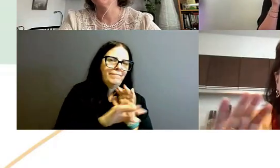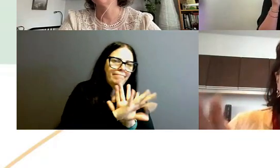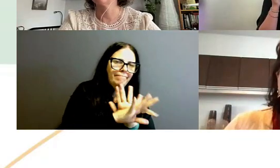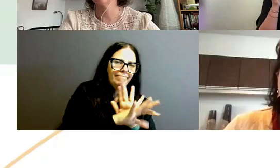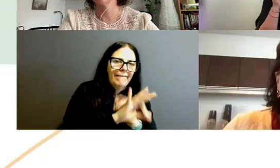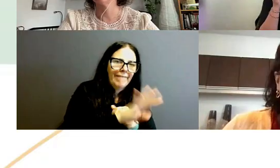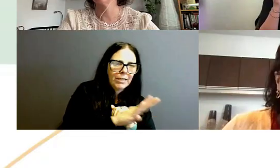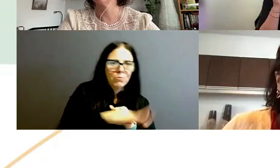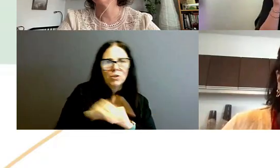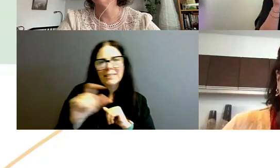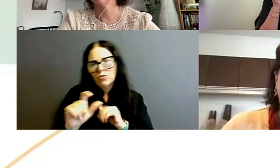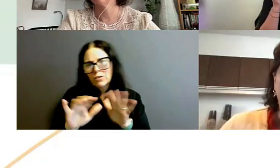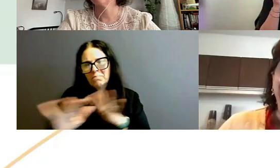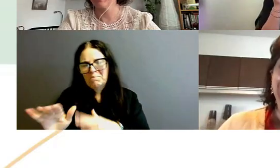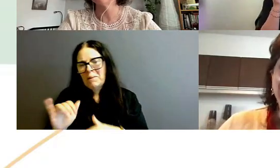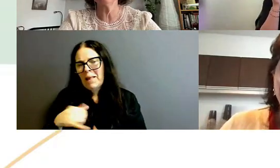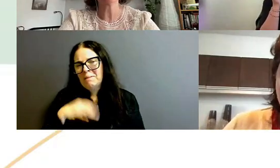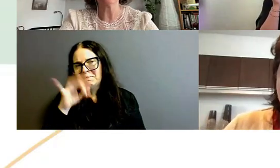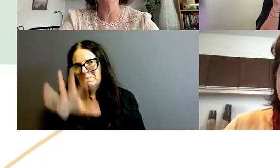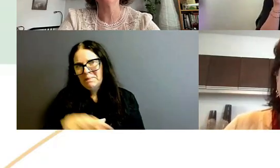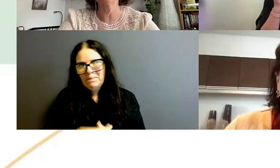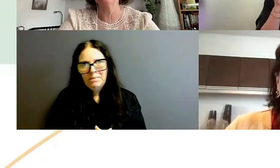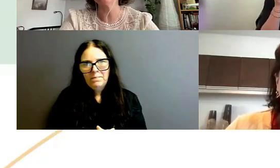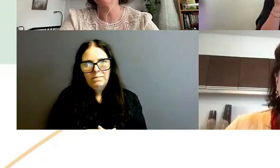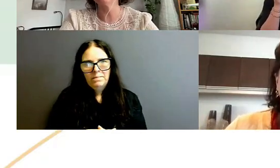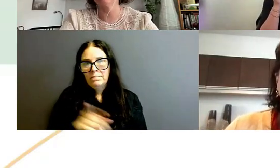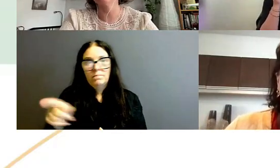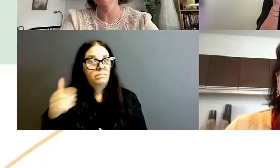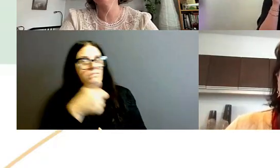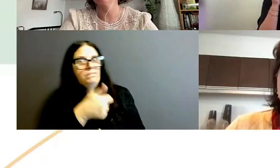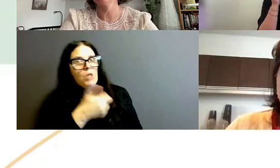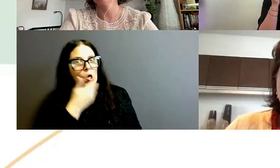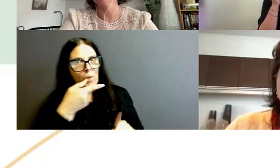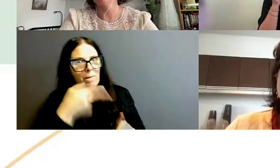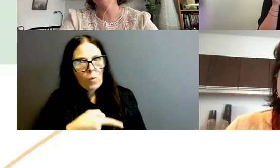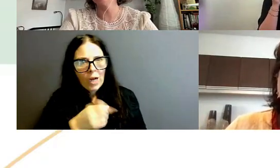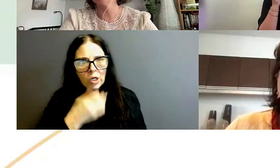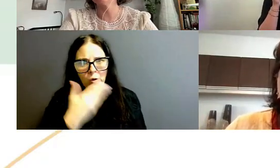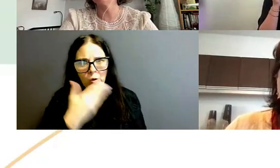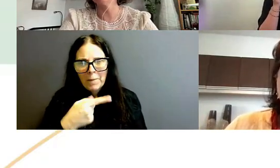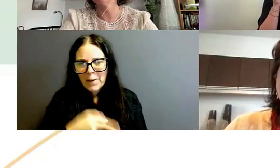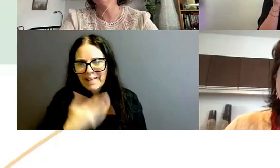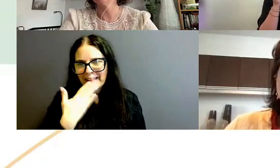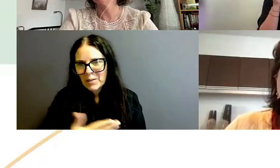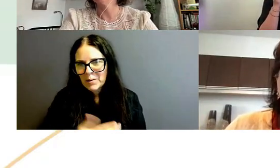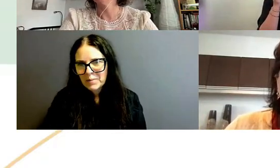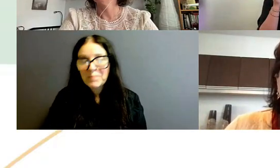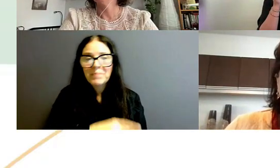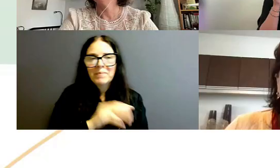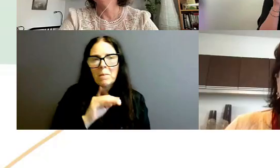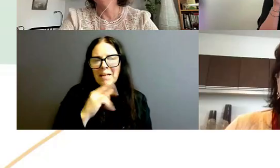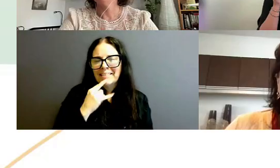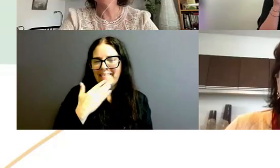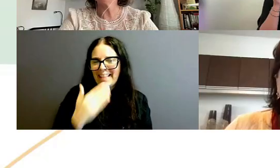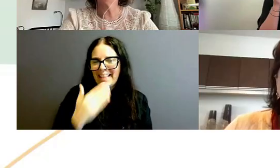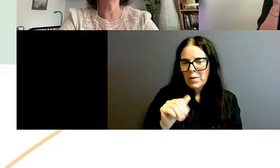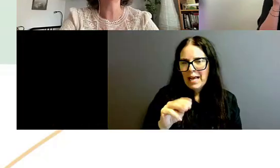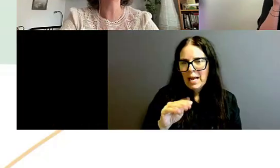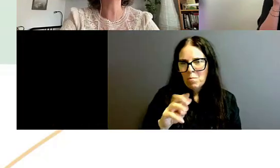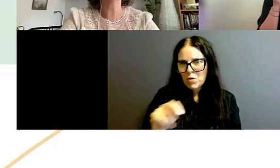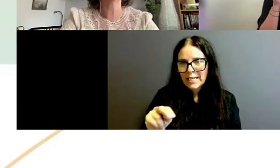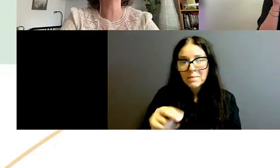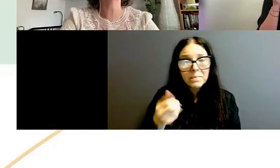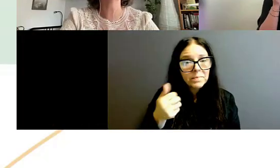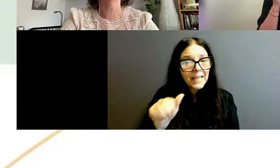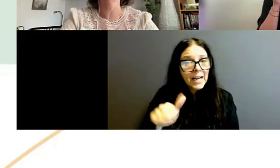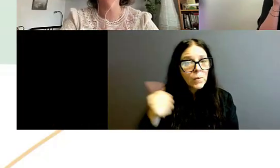Good Sorry, point. Christine, I just added that. No, that's a very good point. Point. Yeah. Thank you, Ambreen. Anybody else that